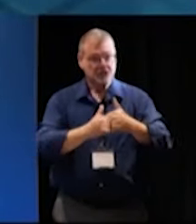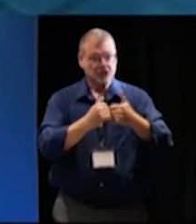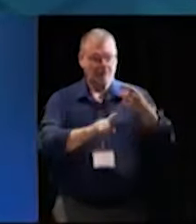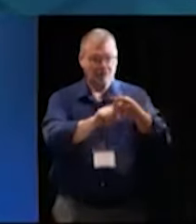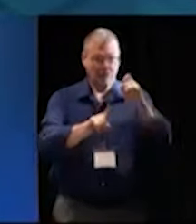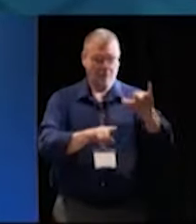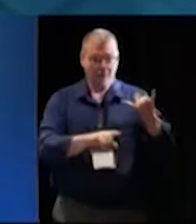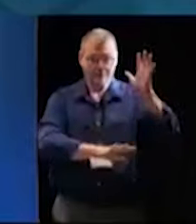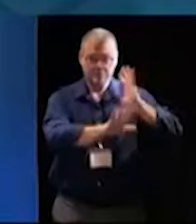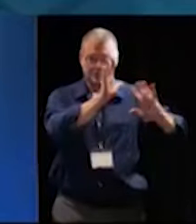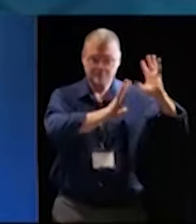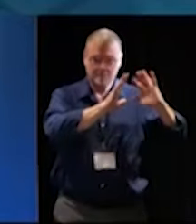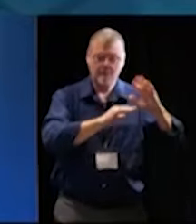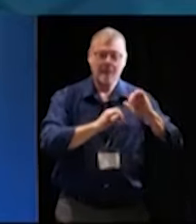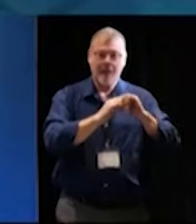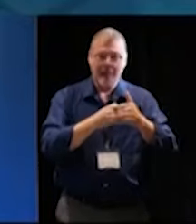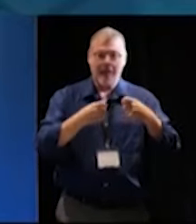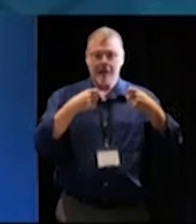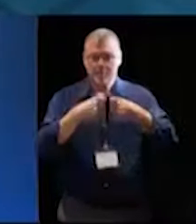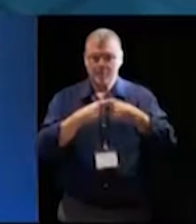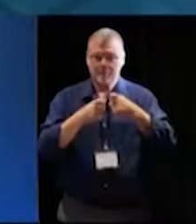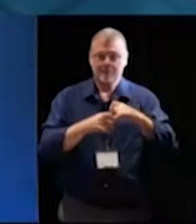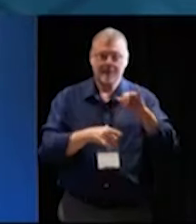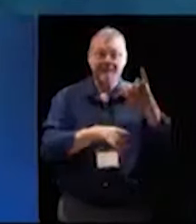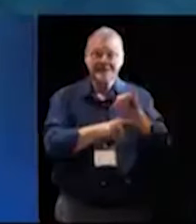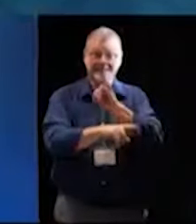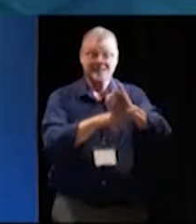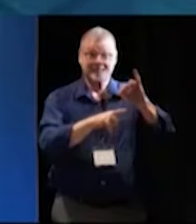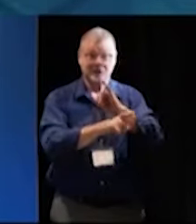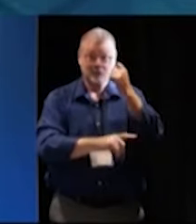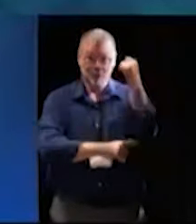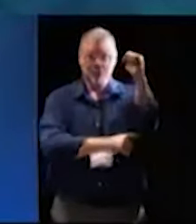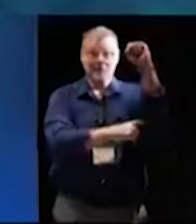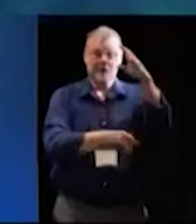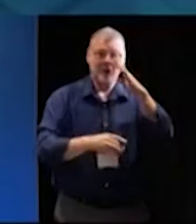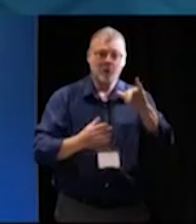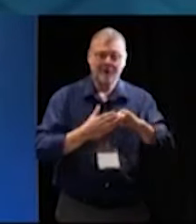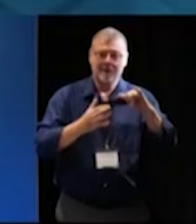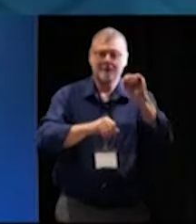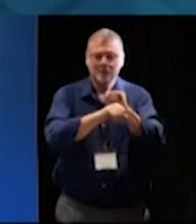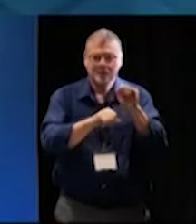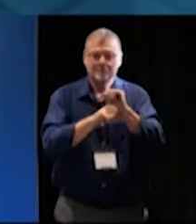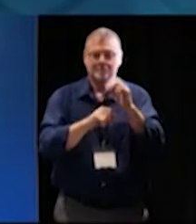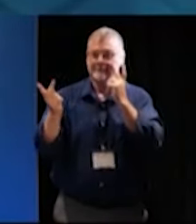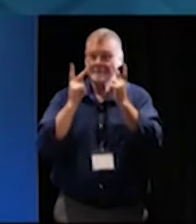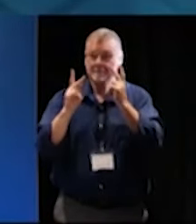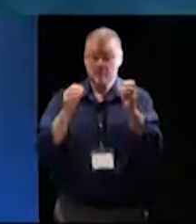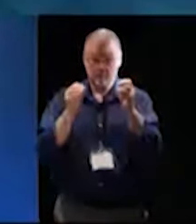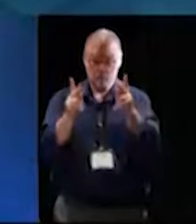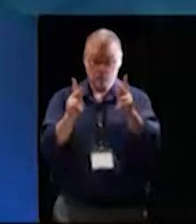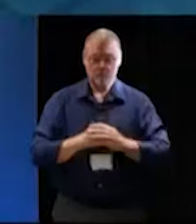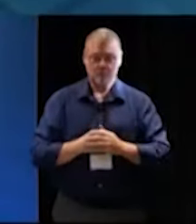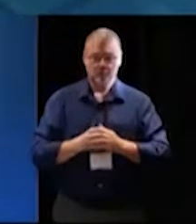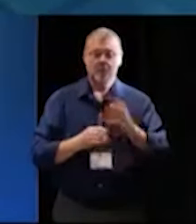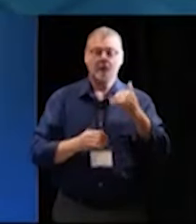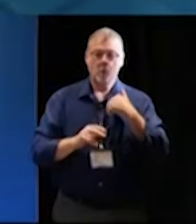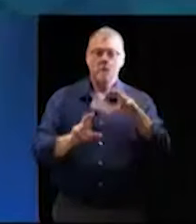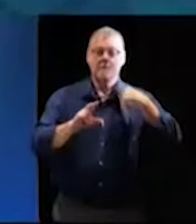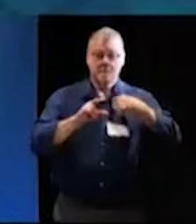as they're trying to figure out how to power the industrial revolution so we could seize those jobs, those opportunities. And we are called to invest